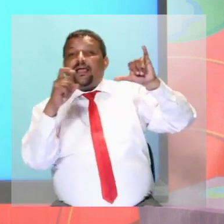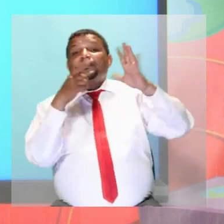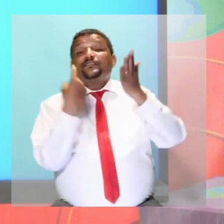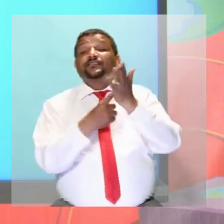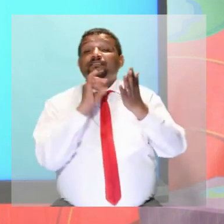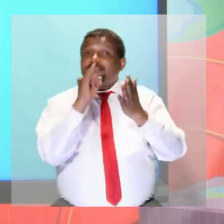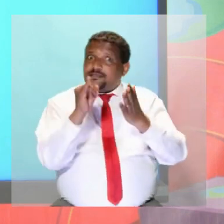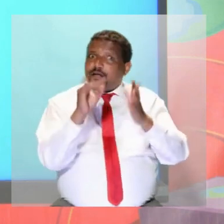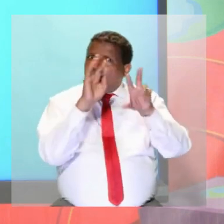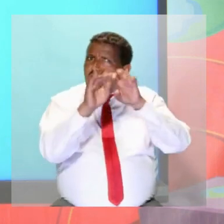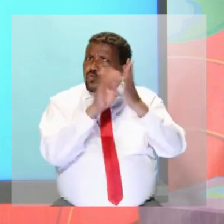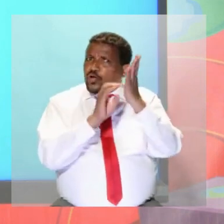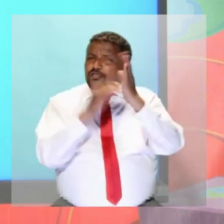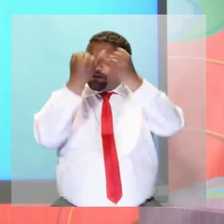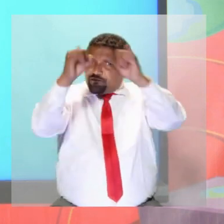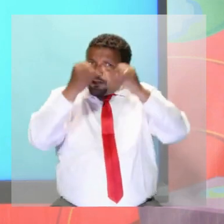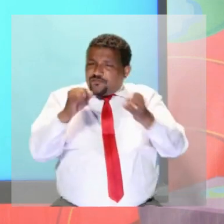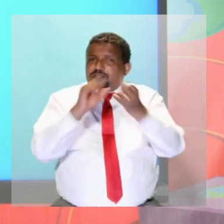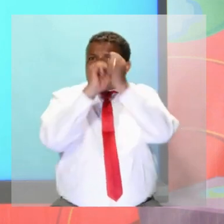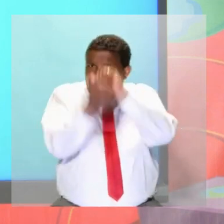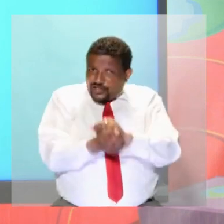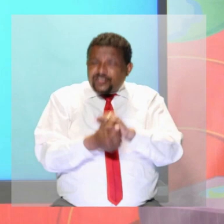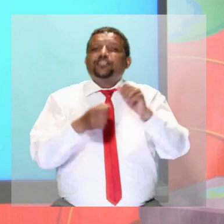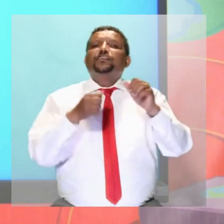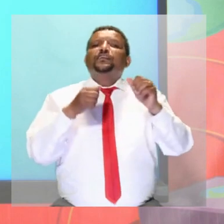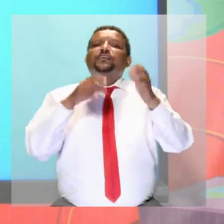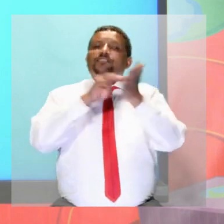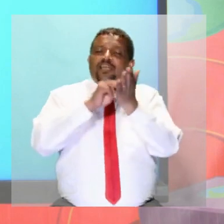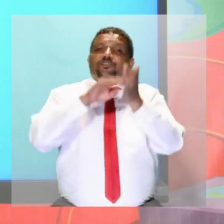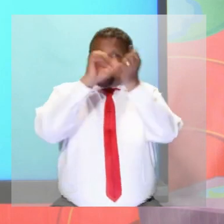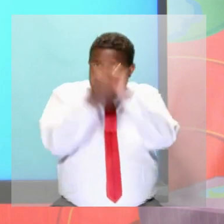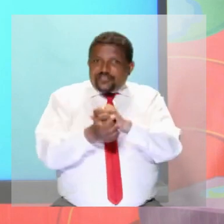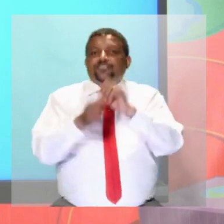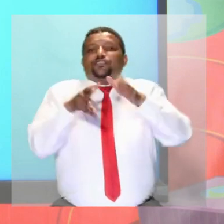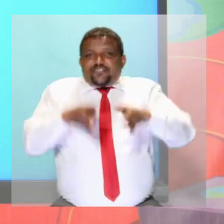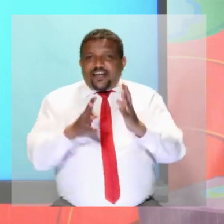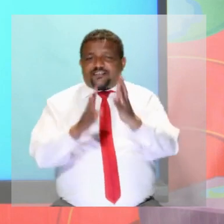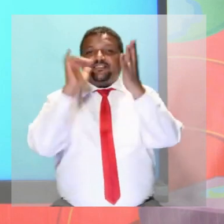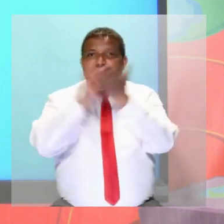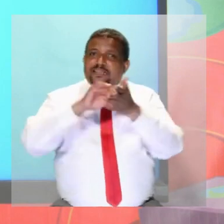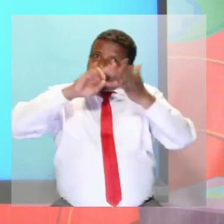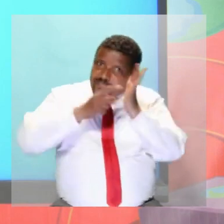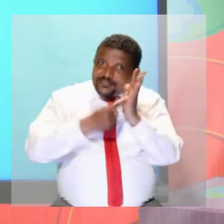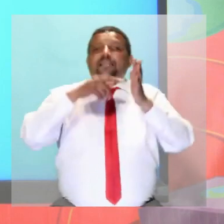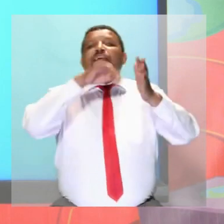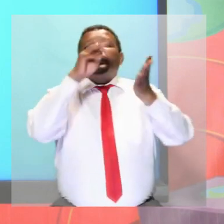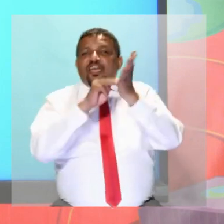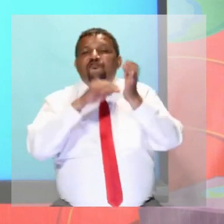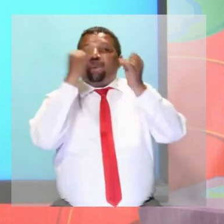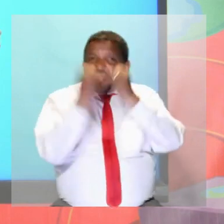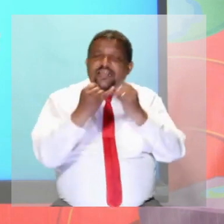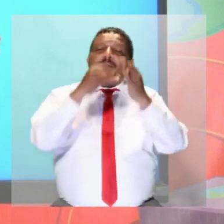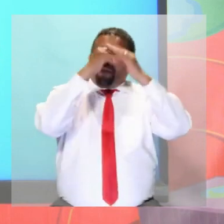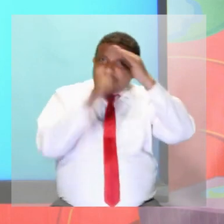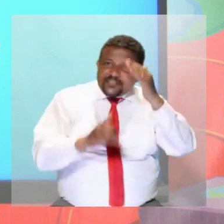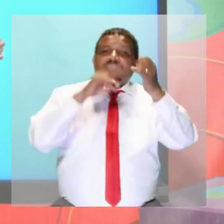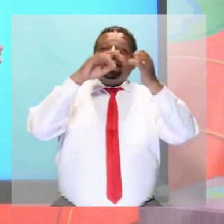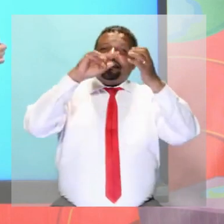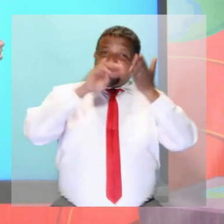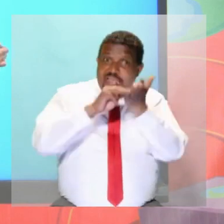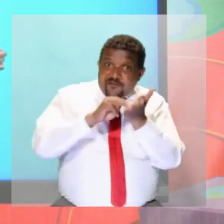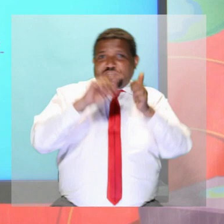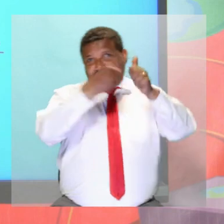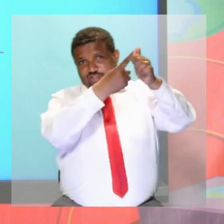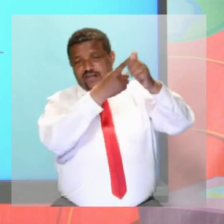this is calculated by dividing change in teff for the change in tractor. That means teff final minus teff